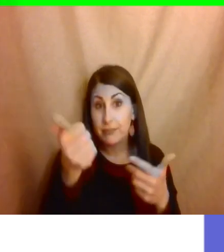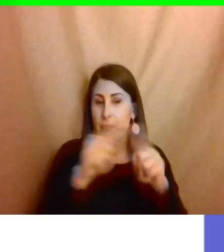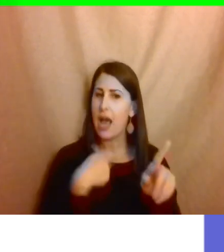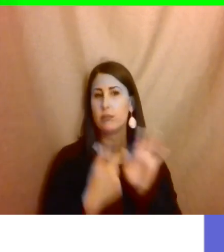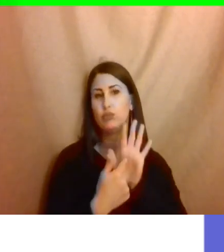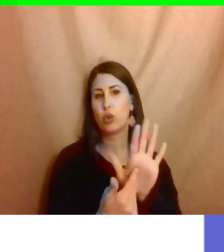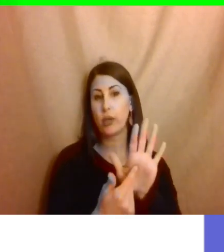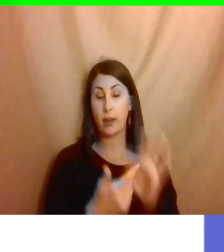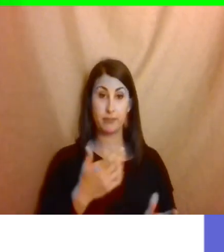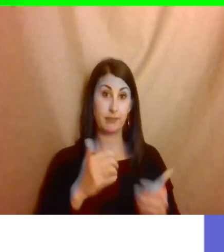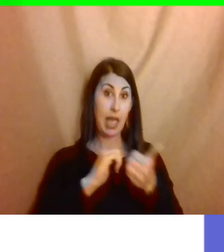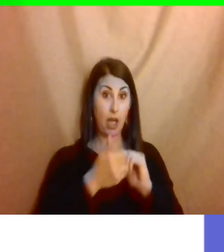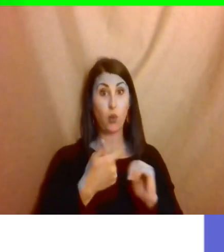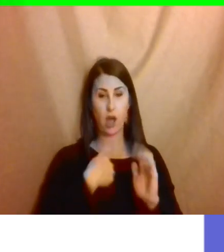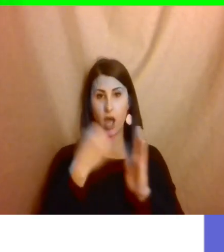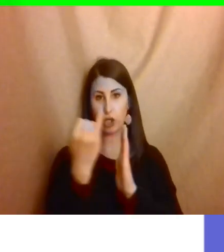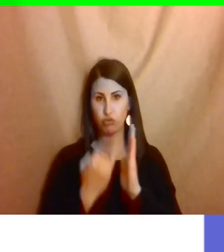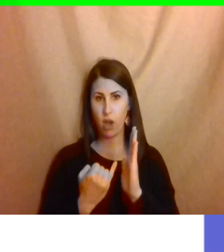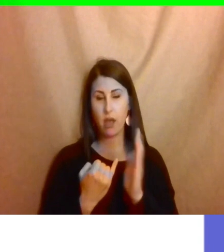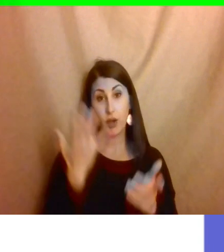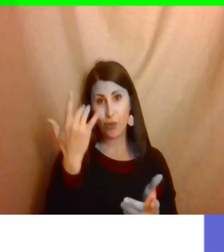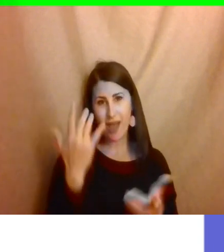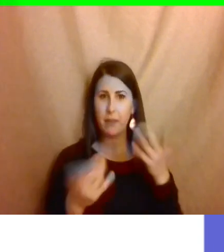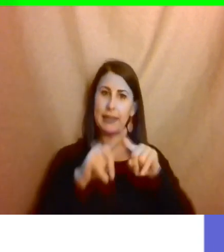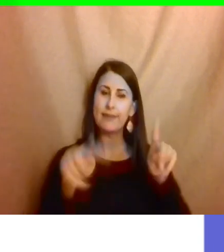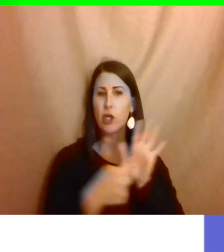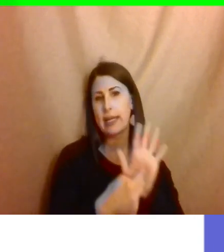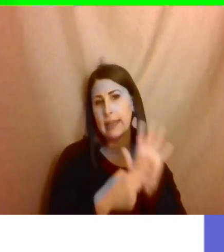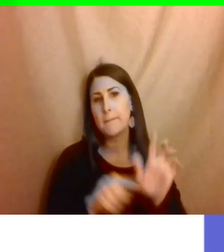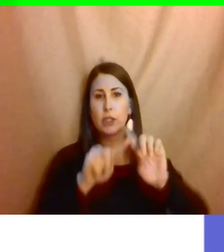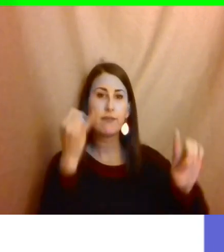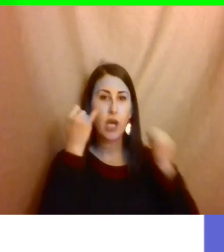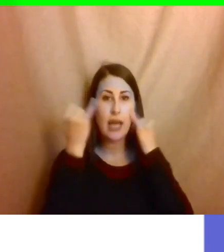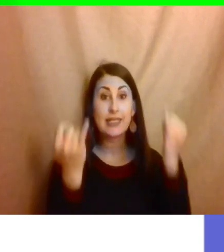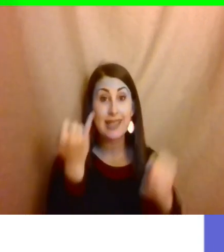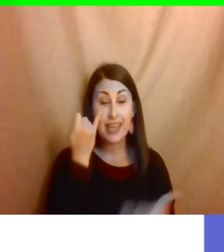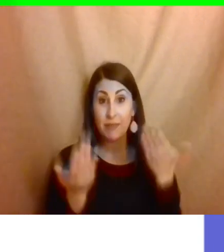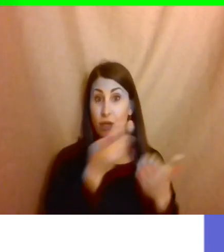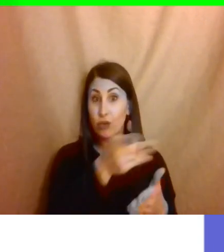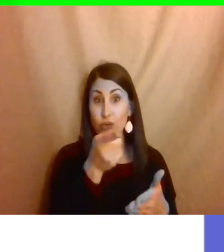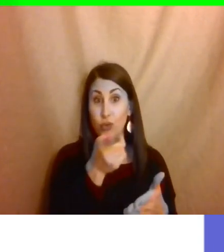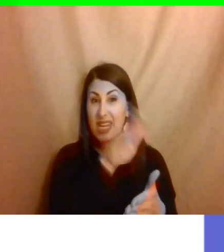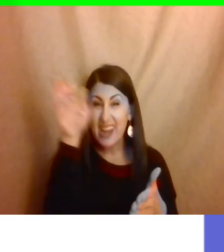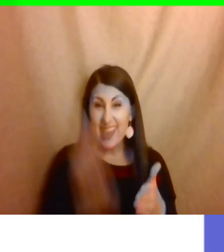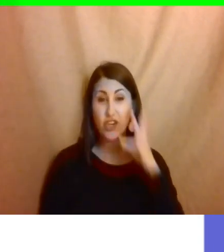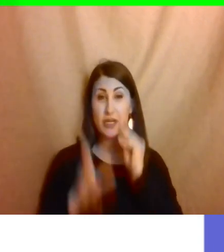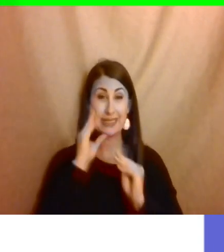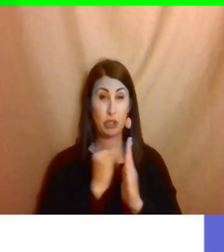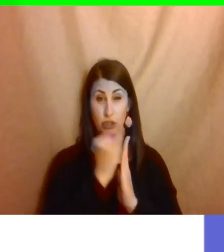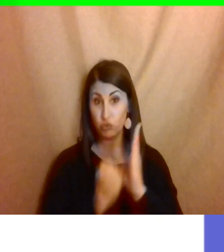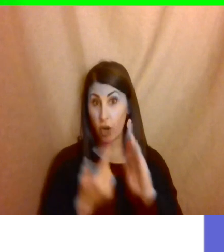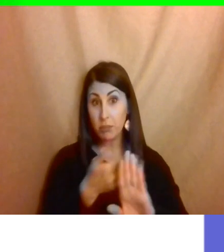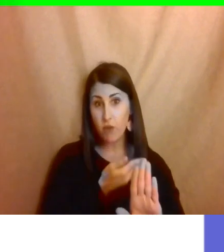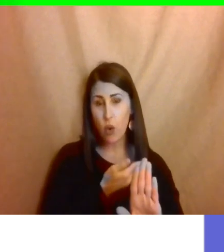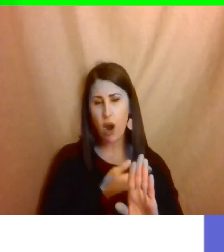have different ideas, or if you have never drawn them before, you have something to go off of. Okay, and if you look right here, it has like a line here and